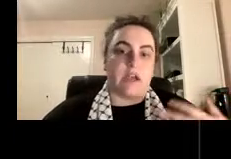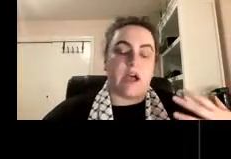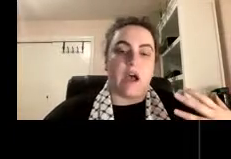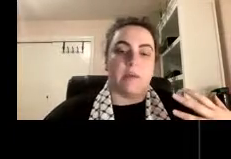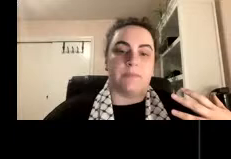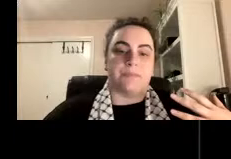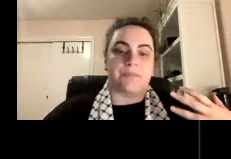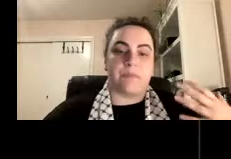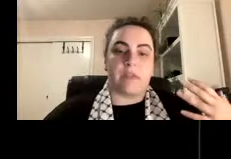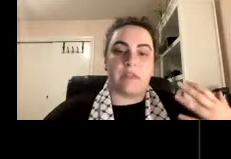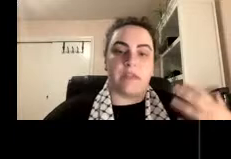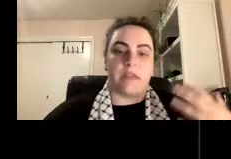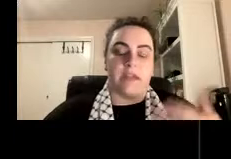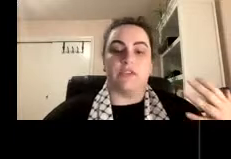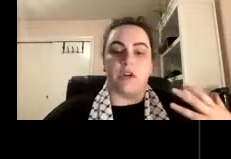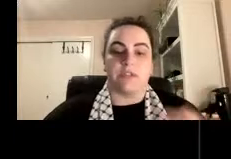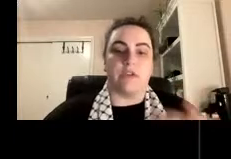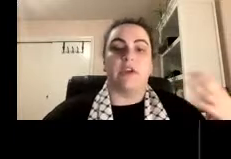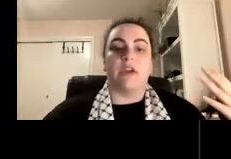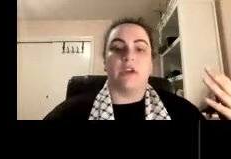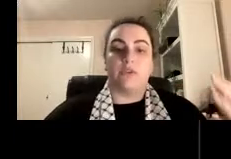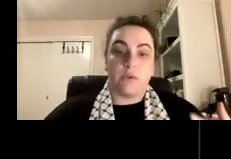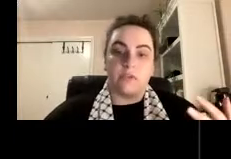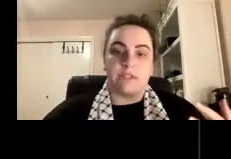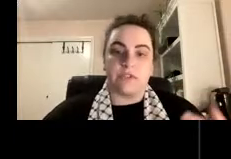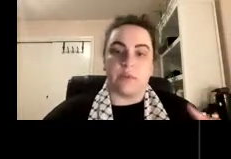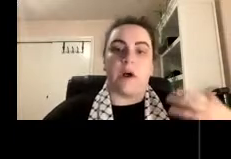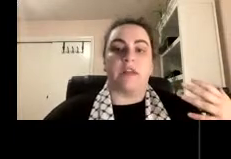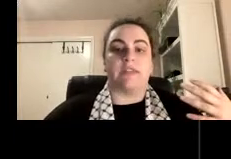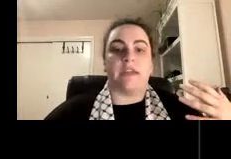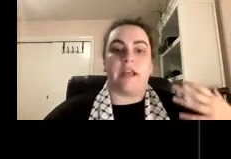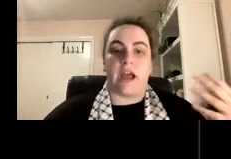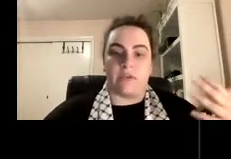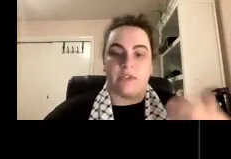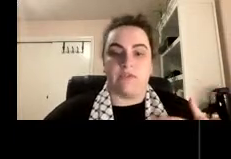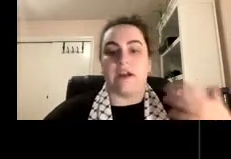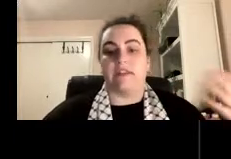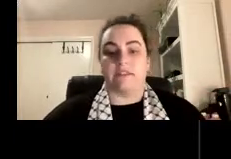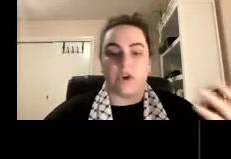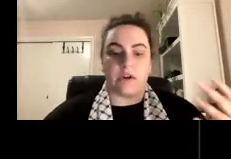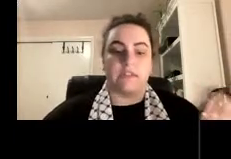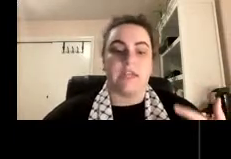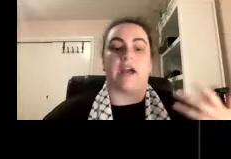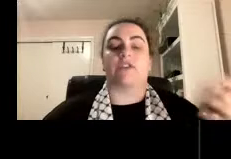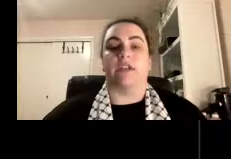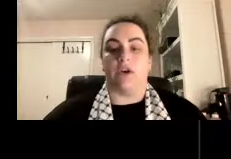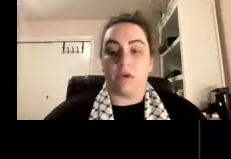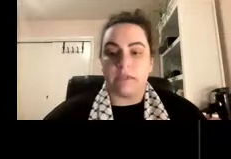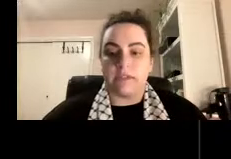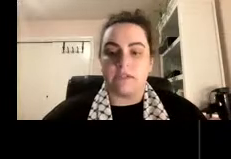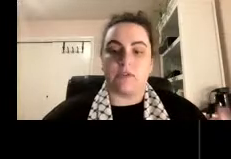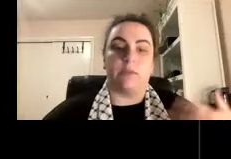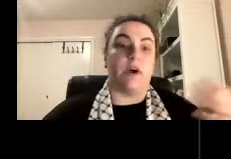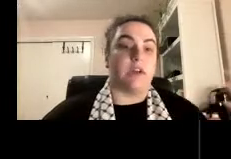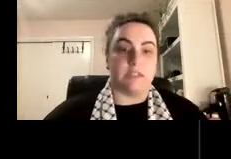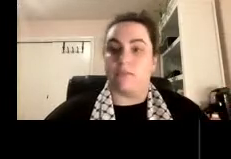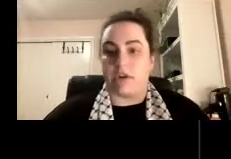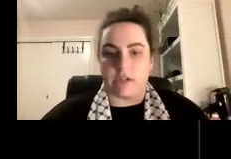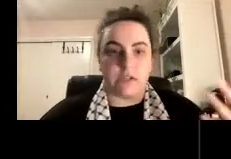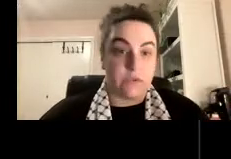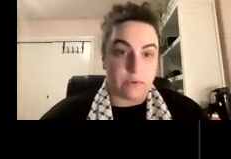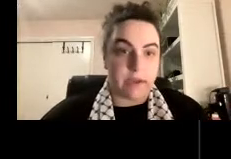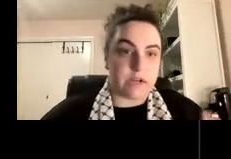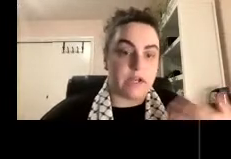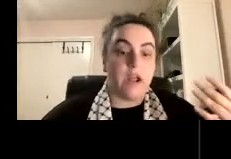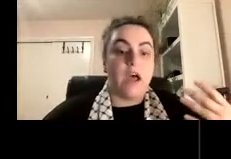is like in terms of who owns Israel bonds, and then how do you find targets that actually own these Israel bonds, and then what are you